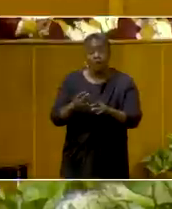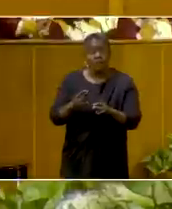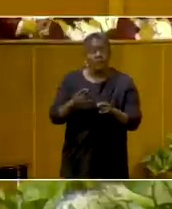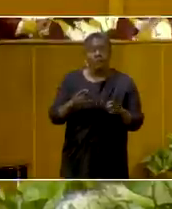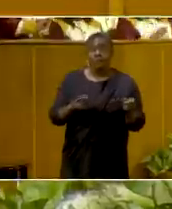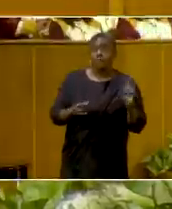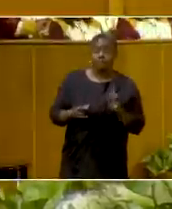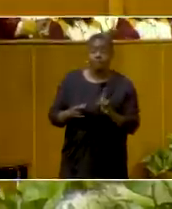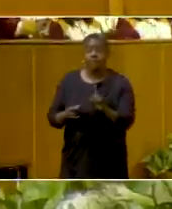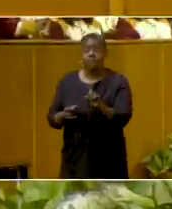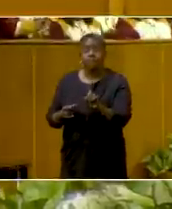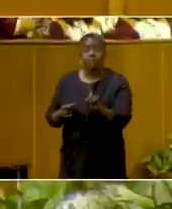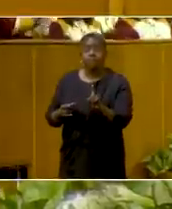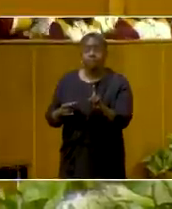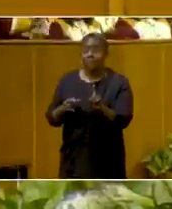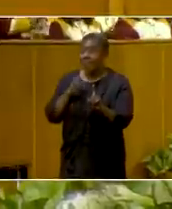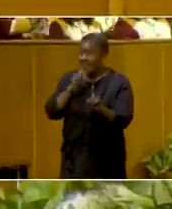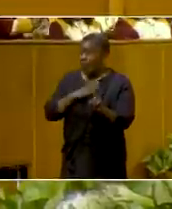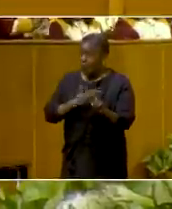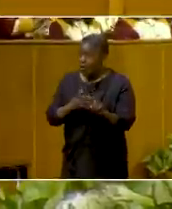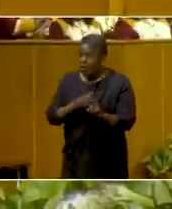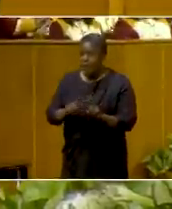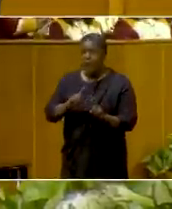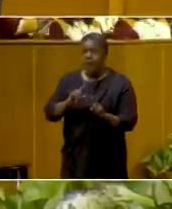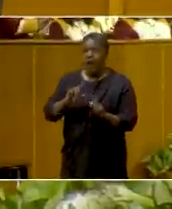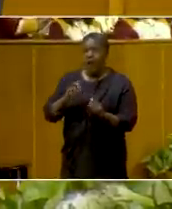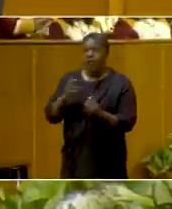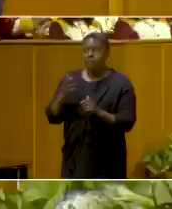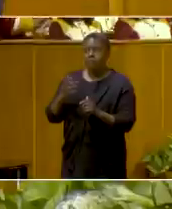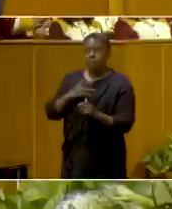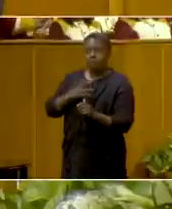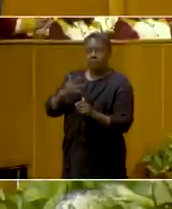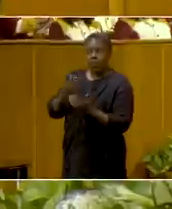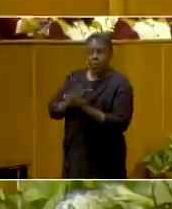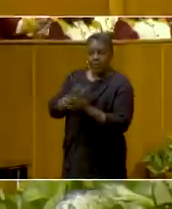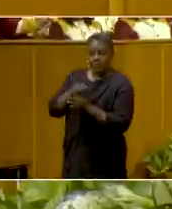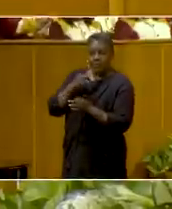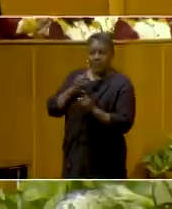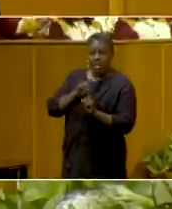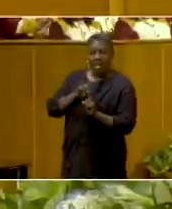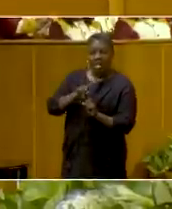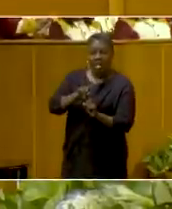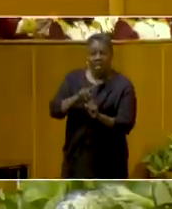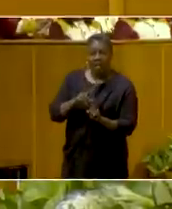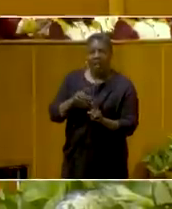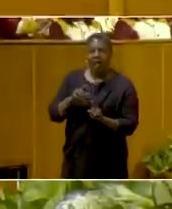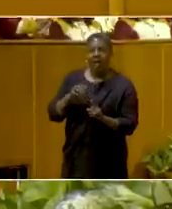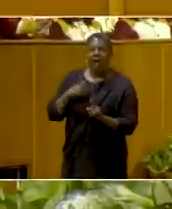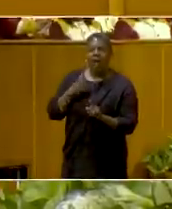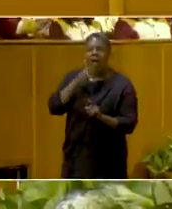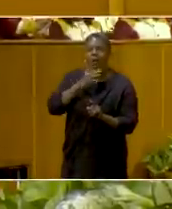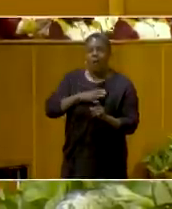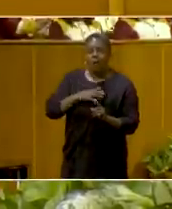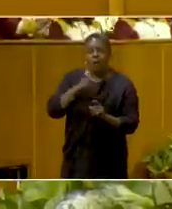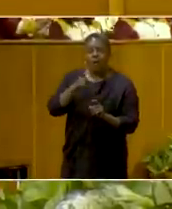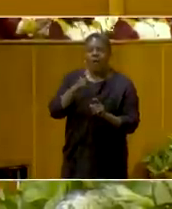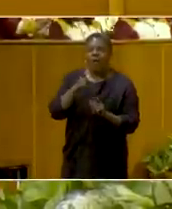walked to the back a little unwillingly, but following the Holy Spirit. And I met a young lady, and our